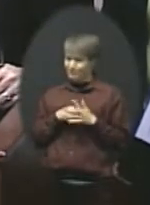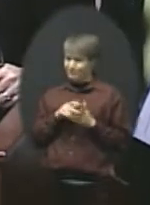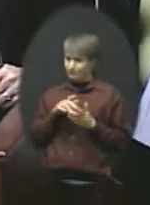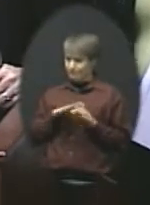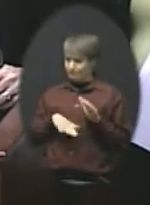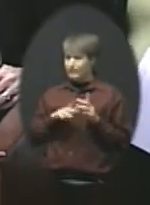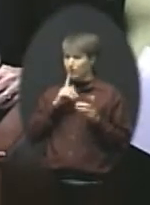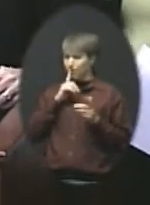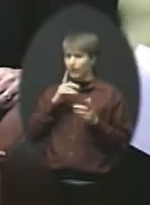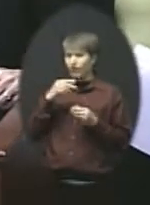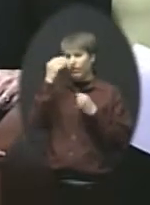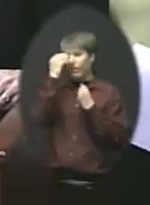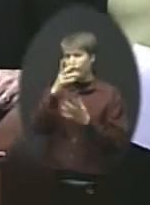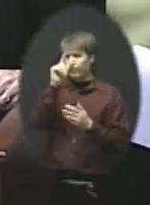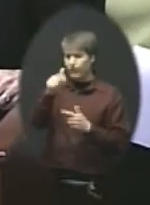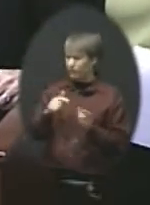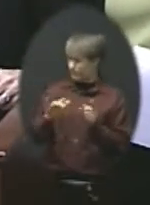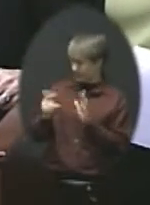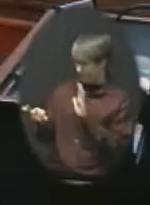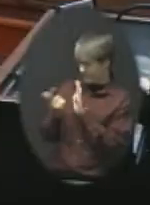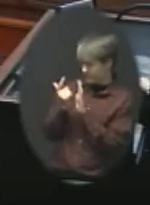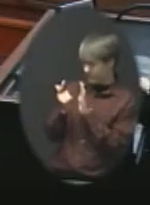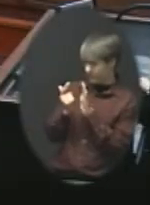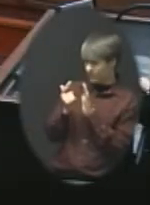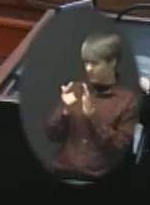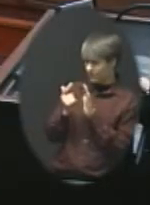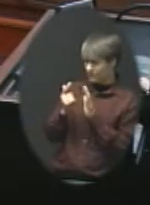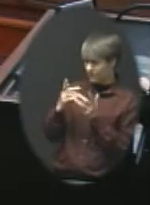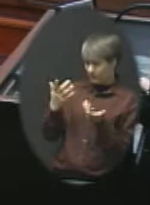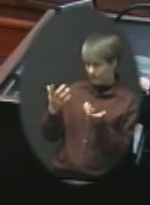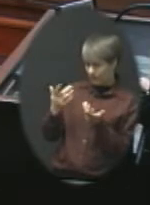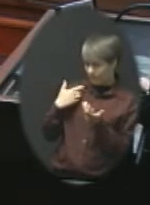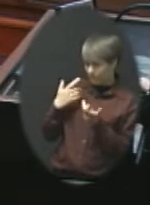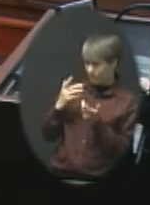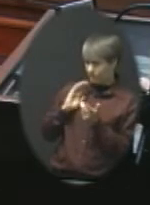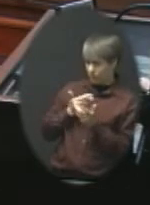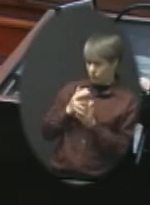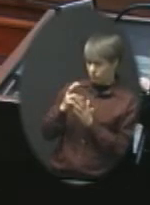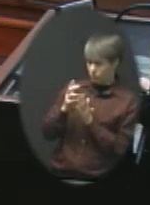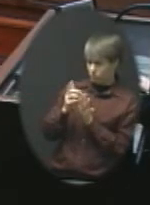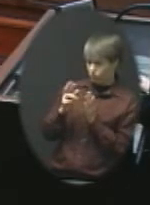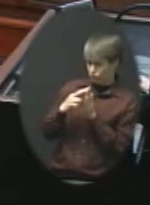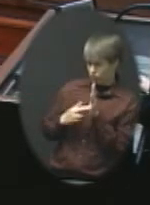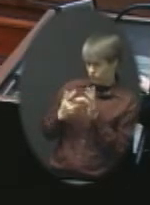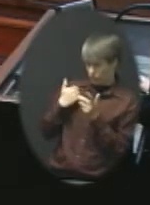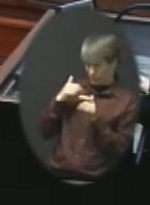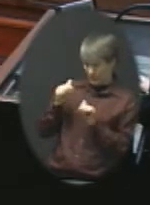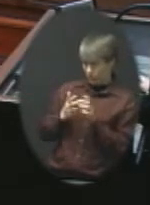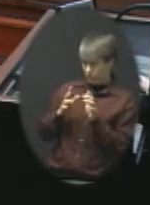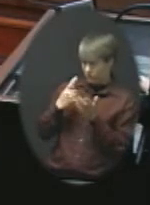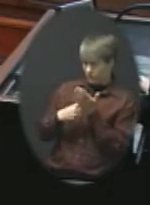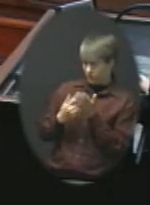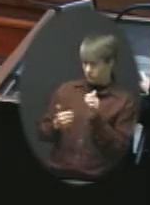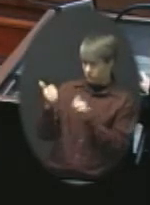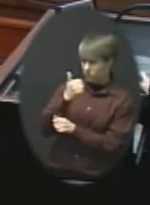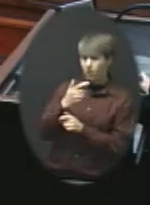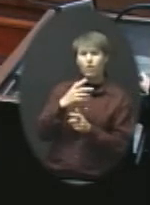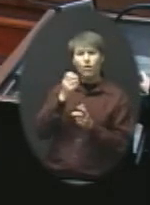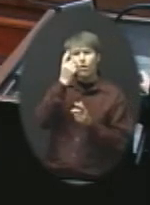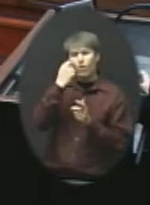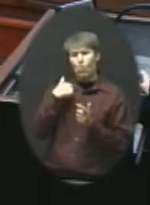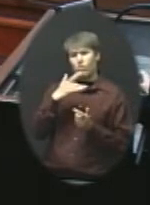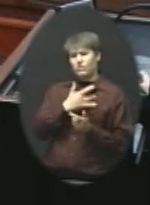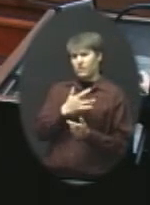soon. Dr. Berry, would that be in violation of COMA? No. So that's something that we'd be able to do in executive session. Correct. And I understand we want to be sensitive. The